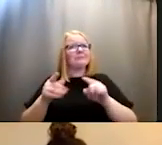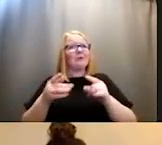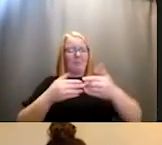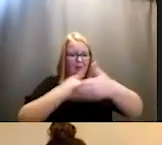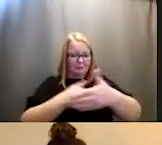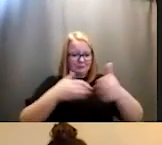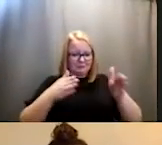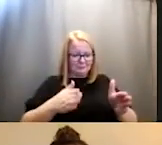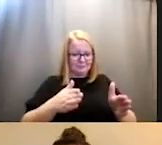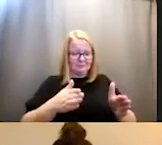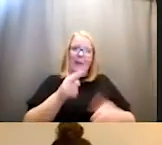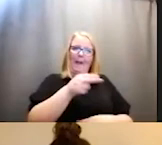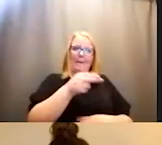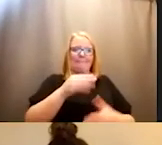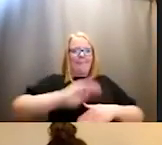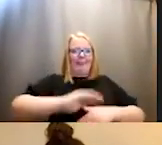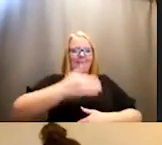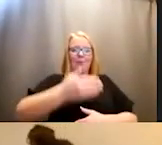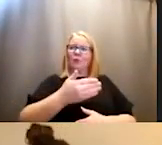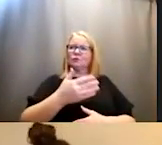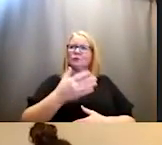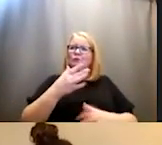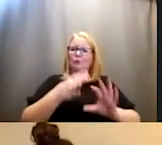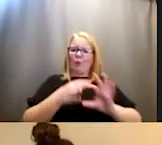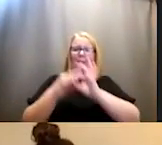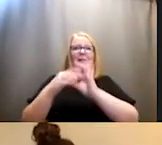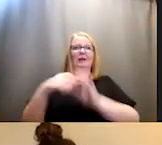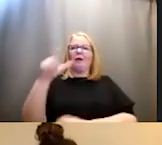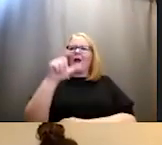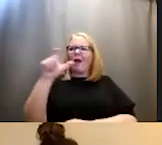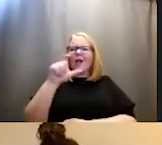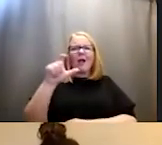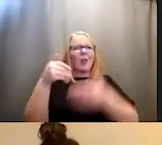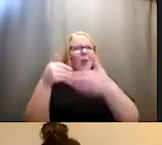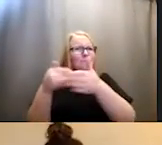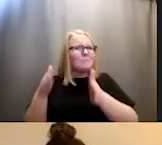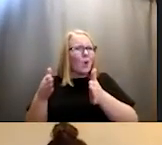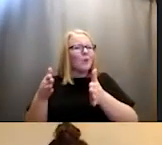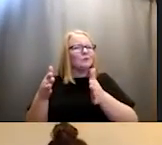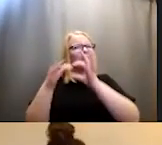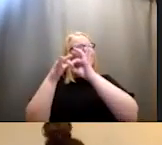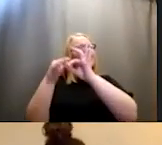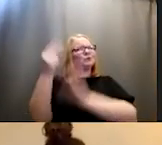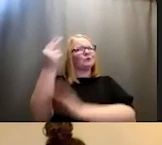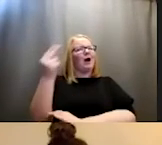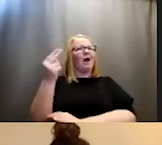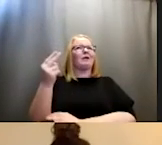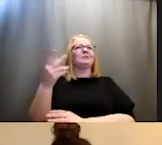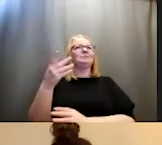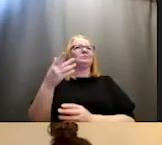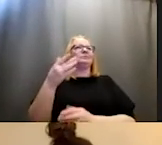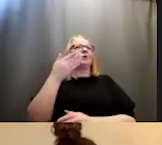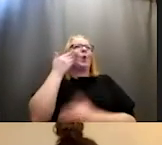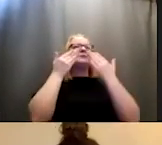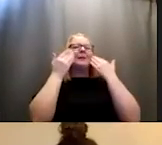on this idea of artist tools. So coloring boxes was another set that she produced, cosmetic crayon sets, and